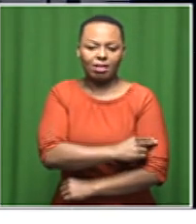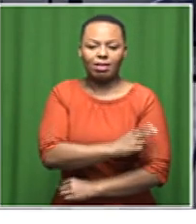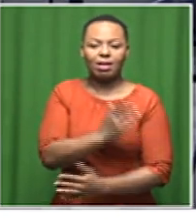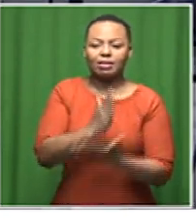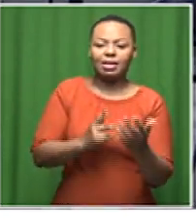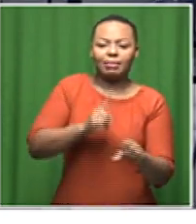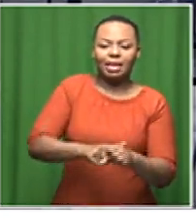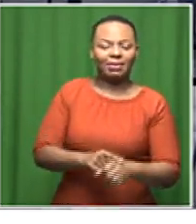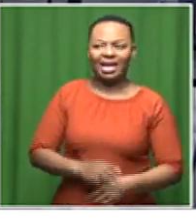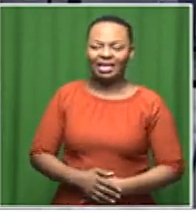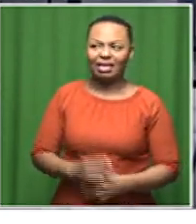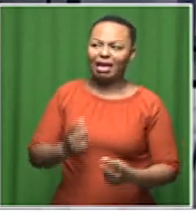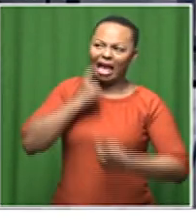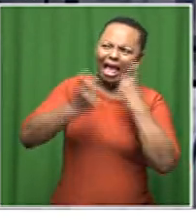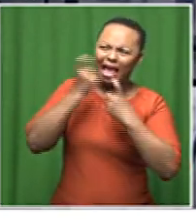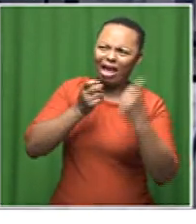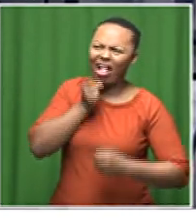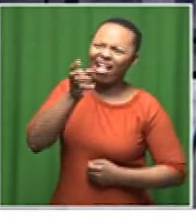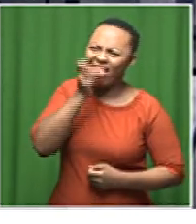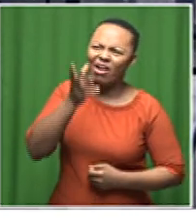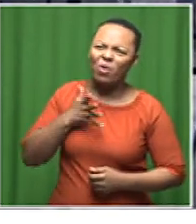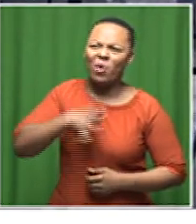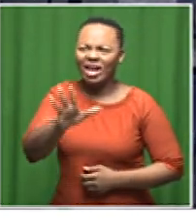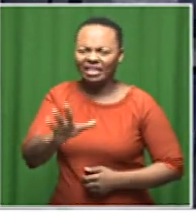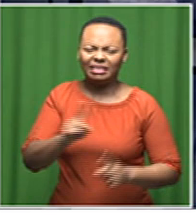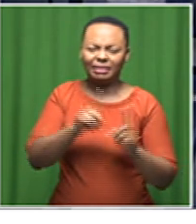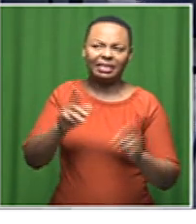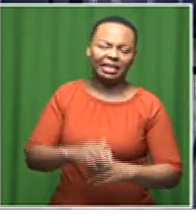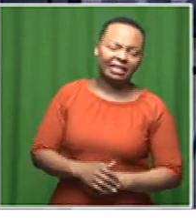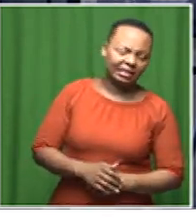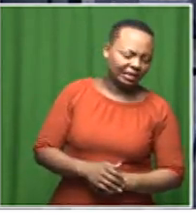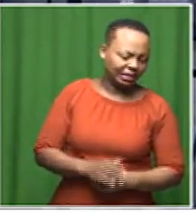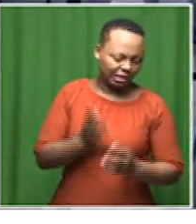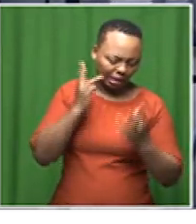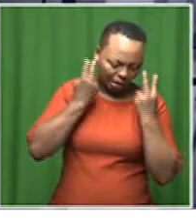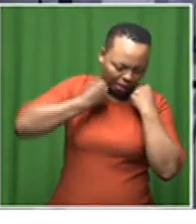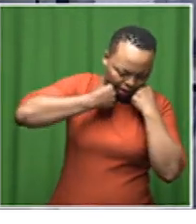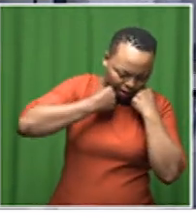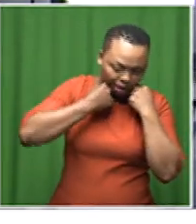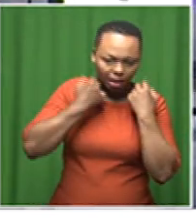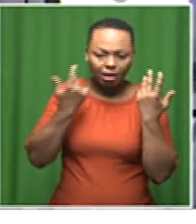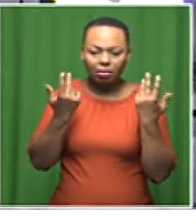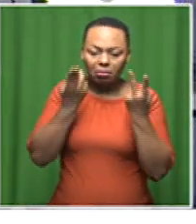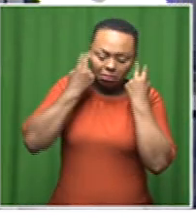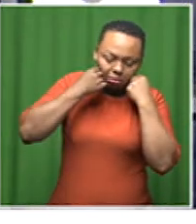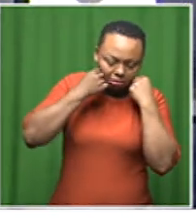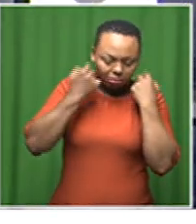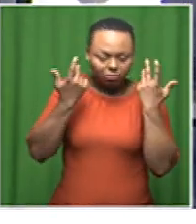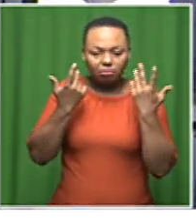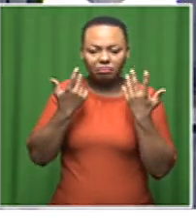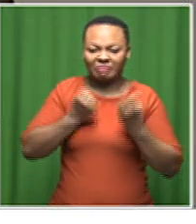that formal complaint there because of the level of service you already get there. You just don't have the,